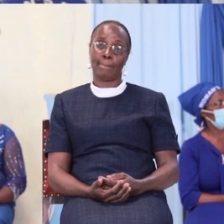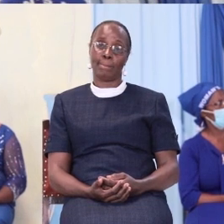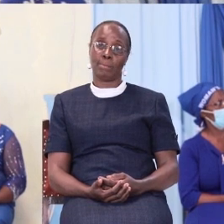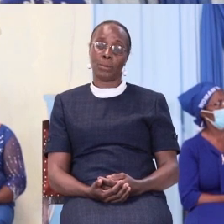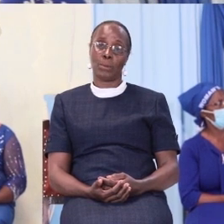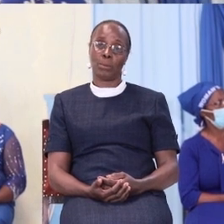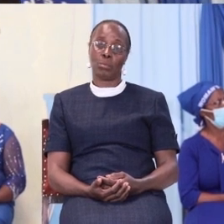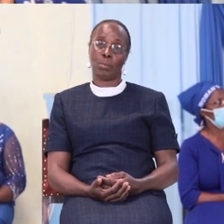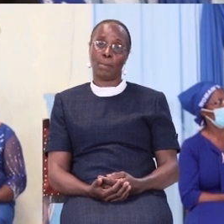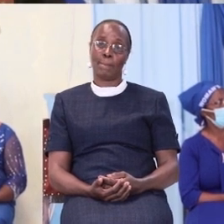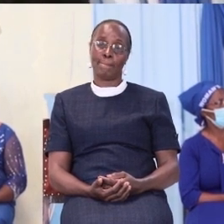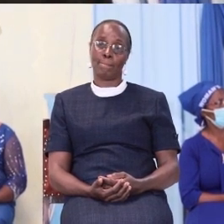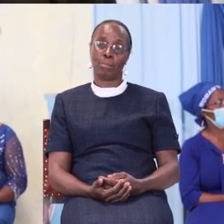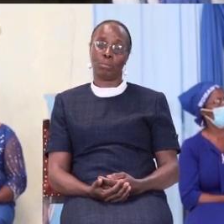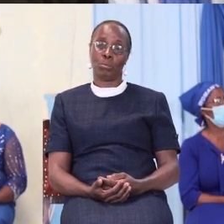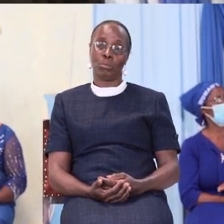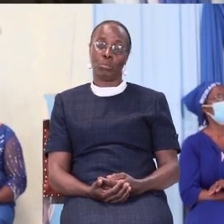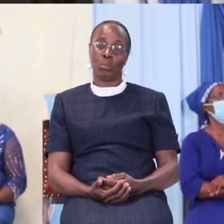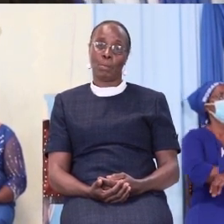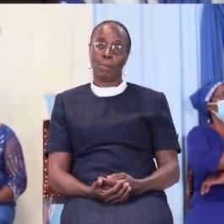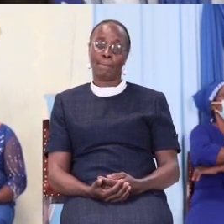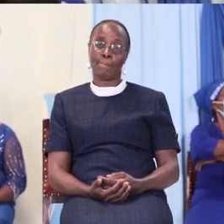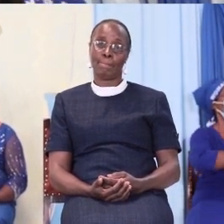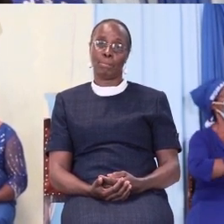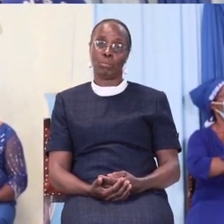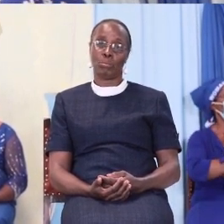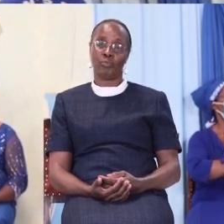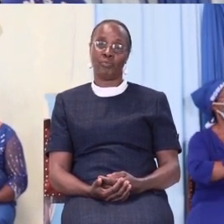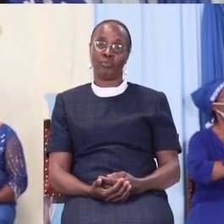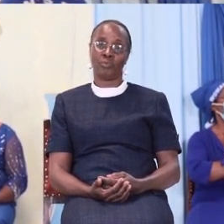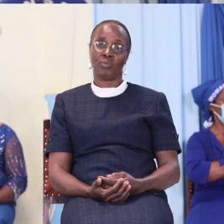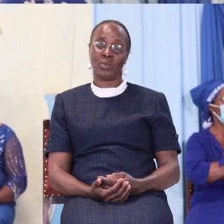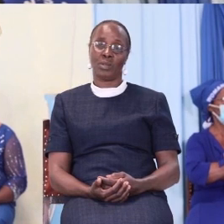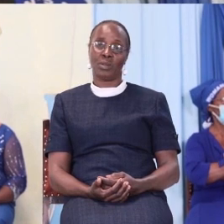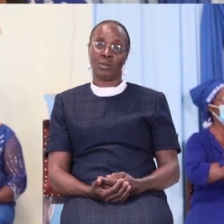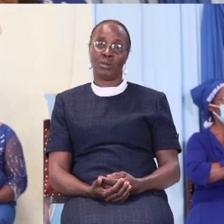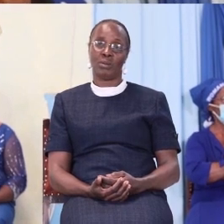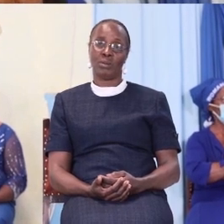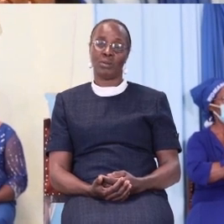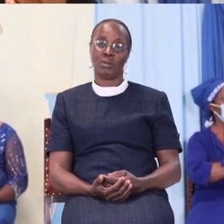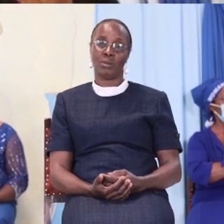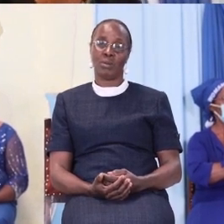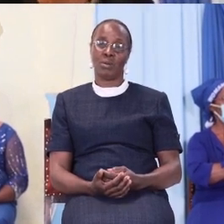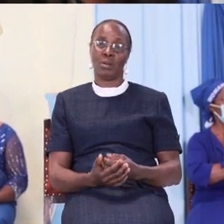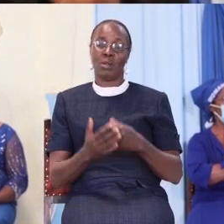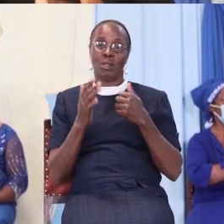that irrespective of the magnitude and the nature of that